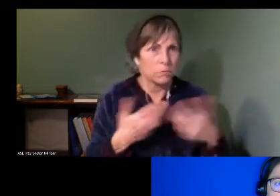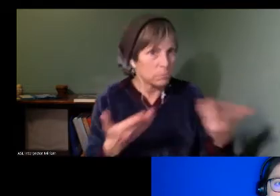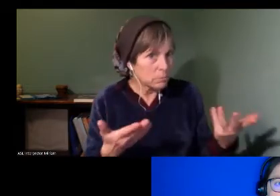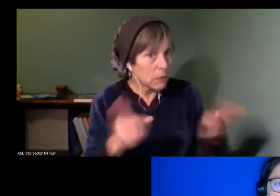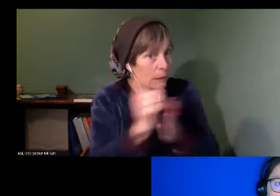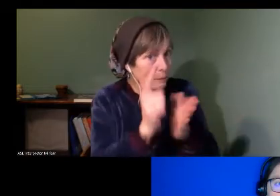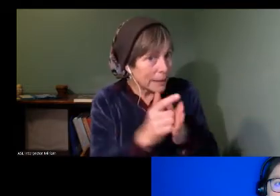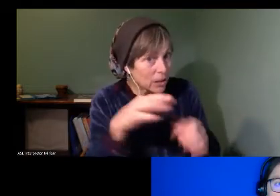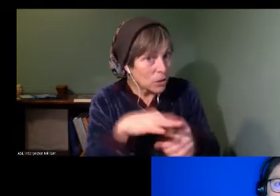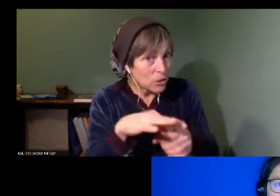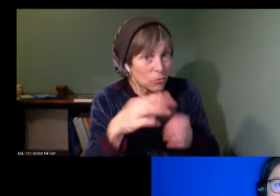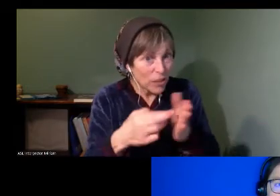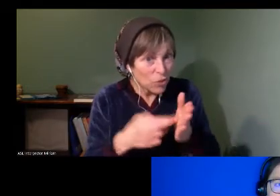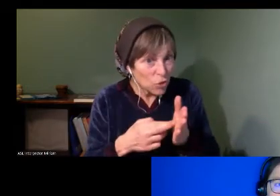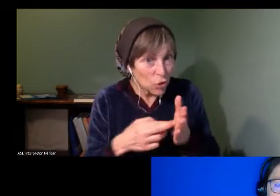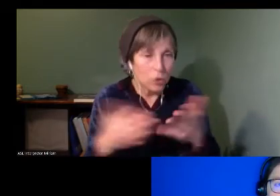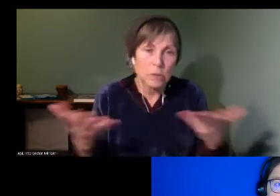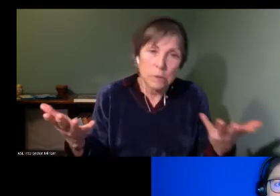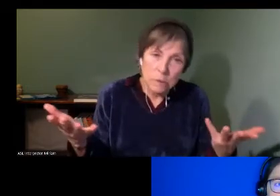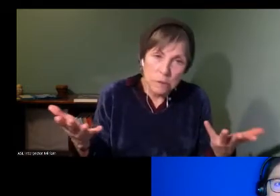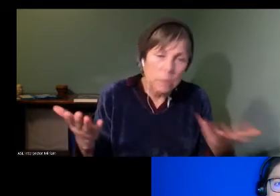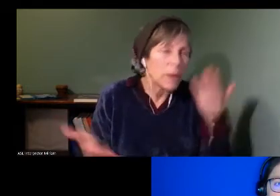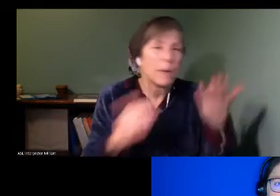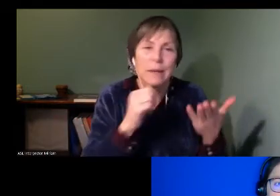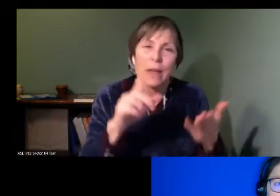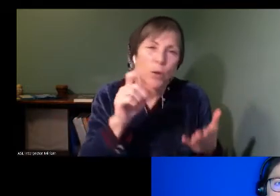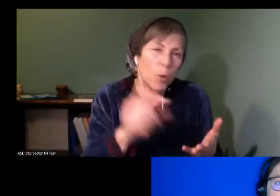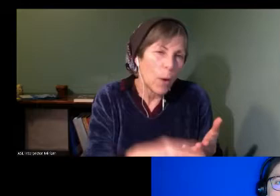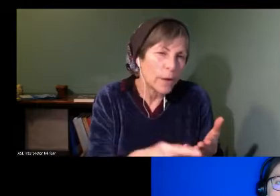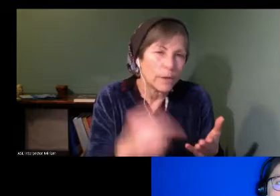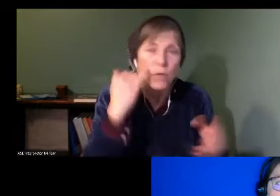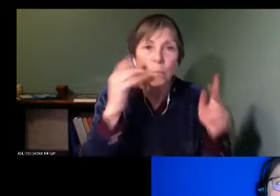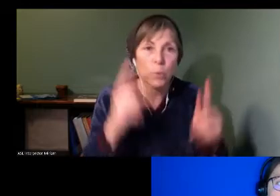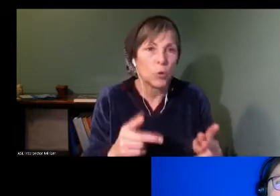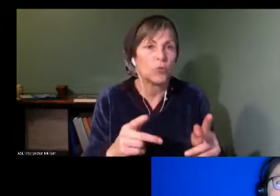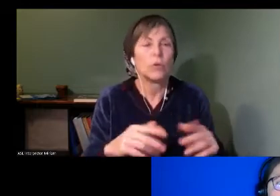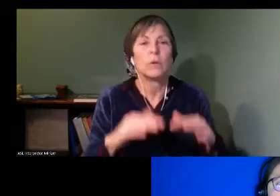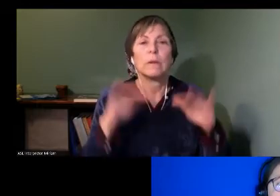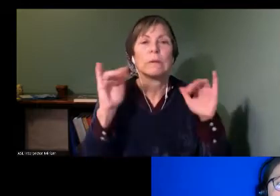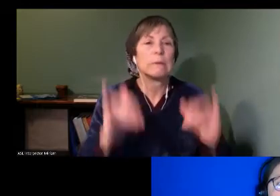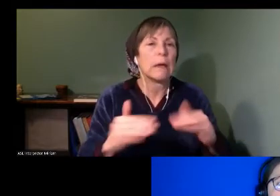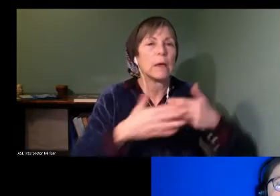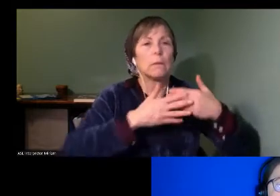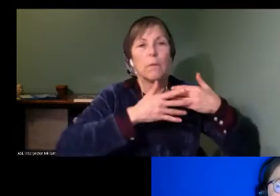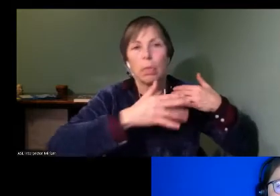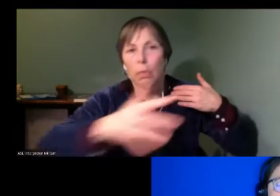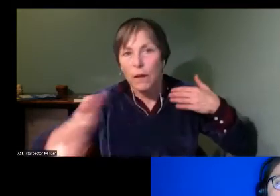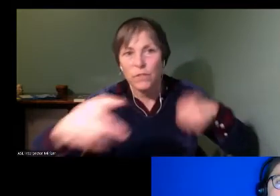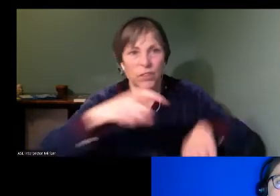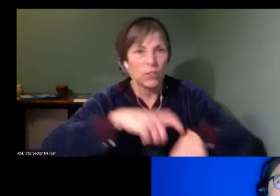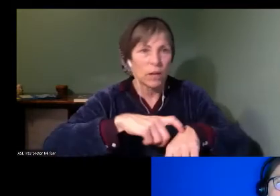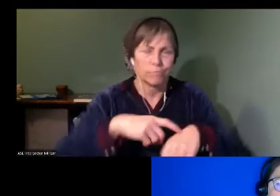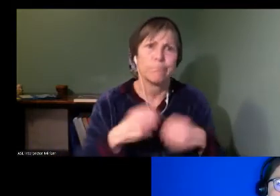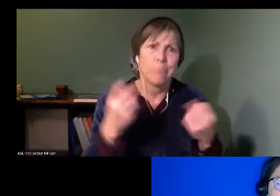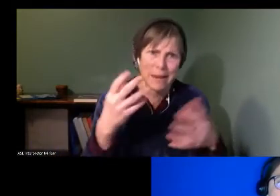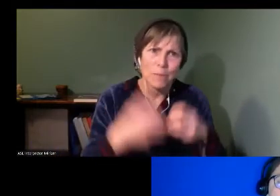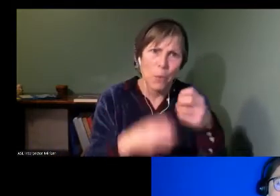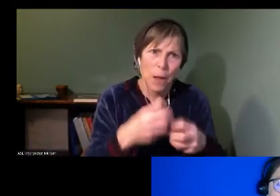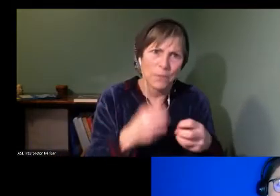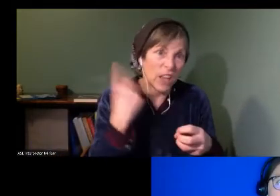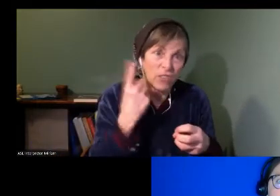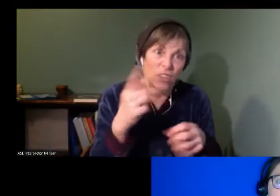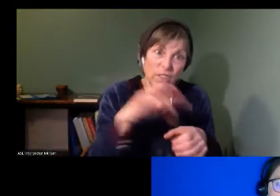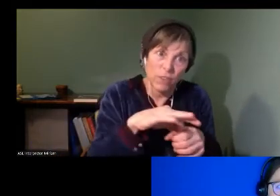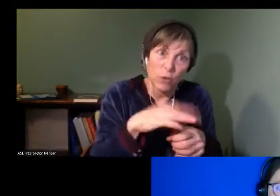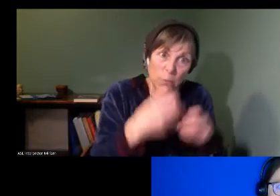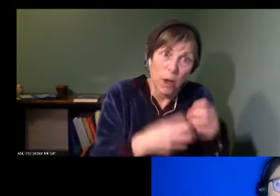legally registered I mean this may not be a question because if somebody overstays their work authorization they may have bigger problems than sort of registering um in